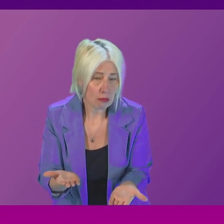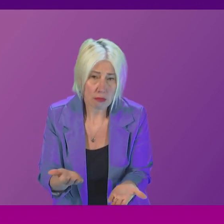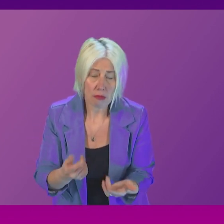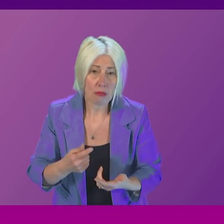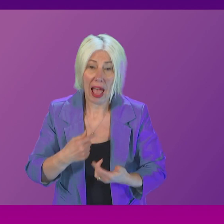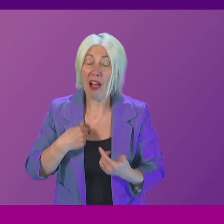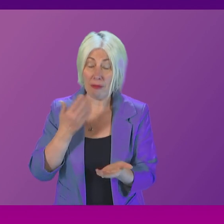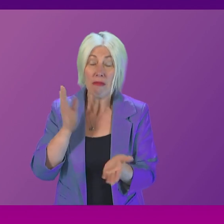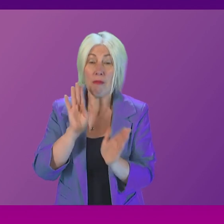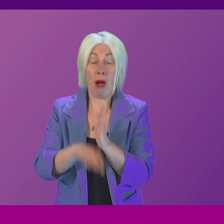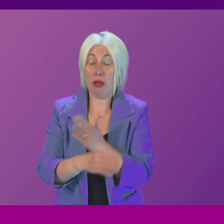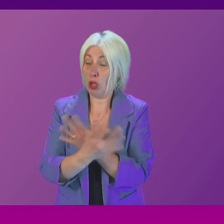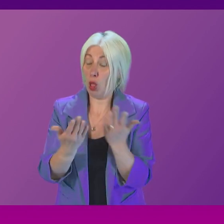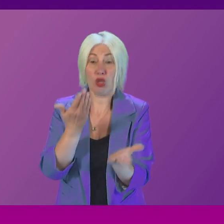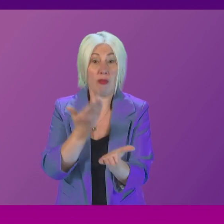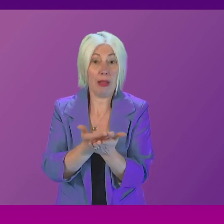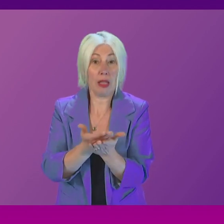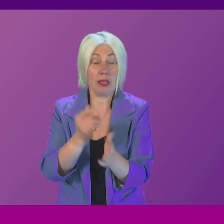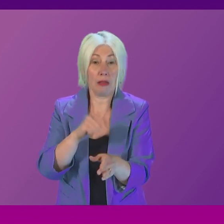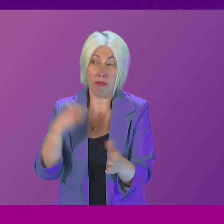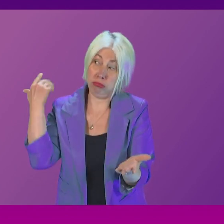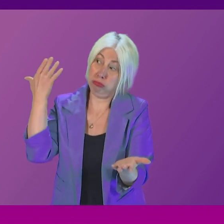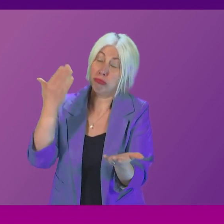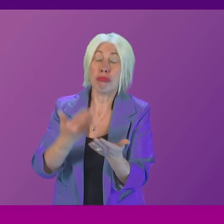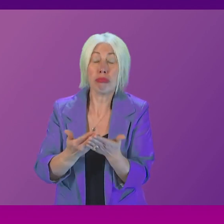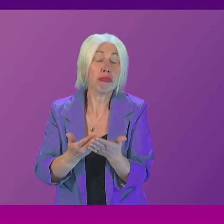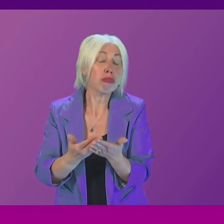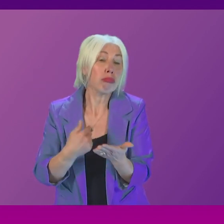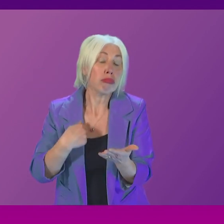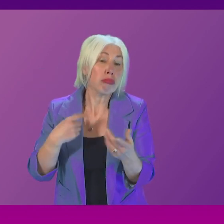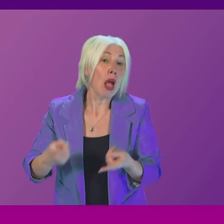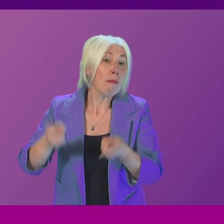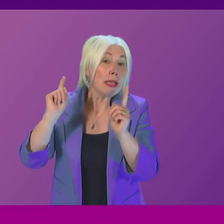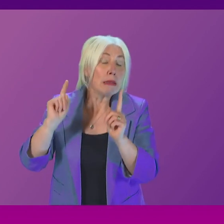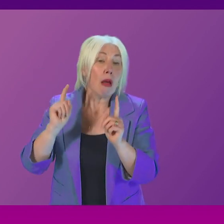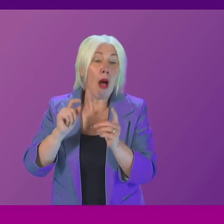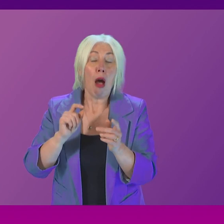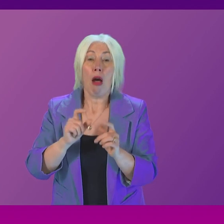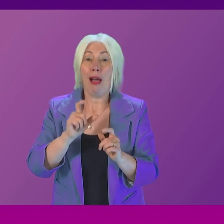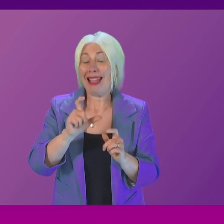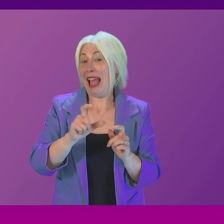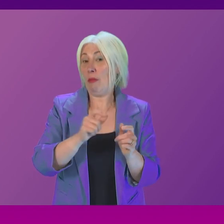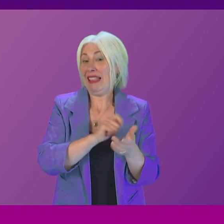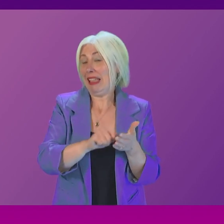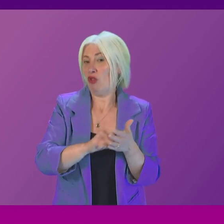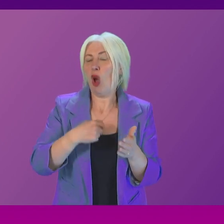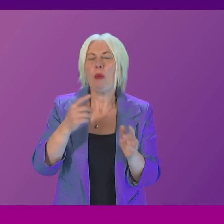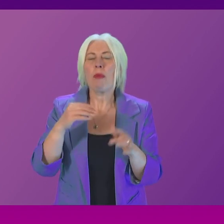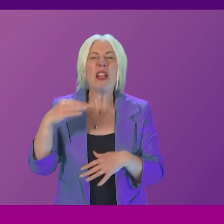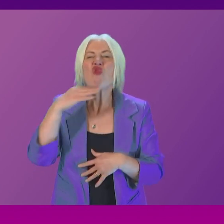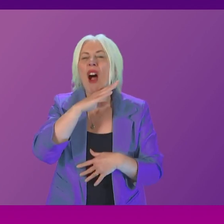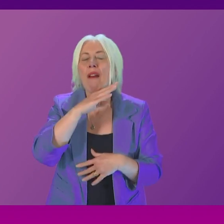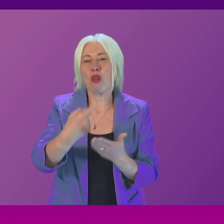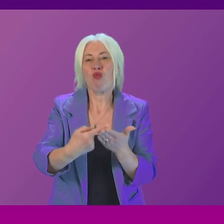many bills in my time, over the years, as a minister and cabinet secretary, we've often provided draft regulations in